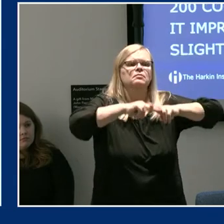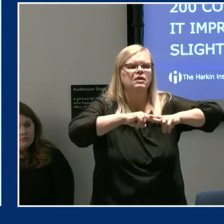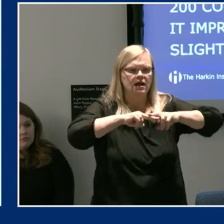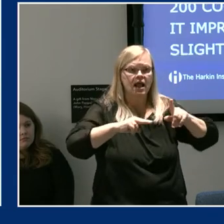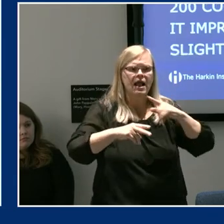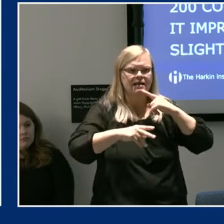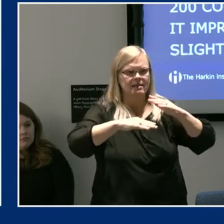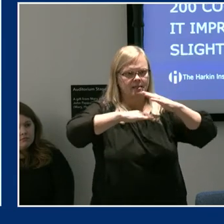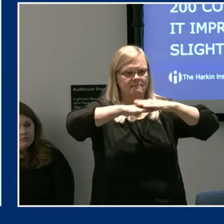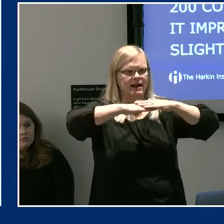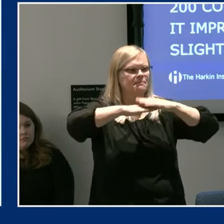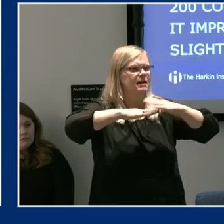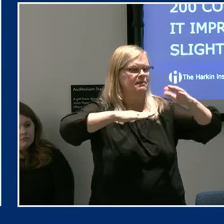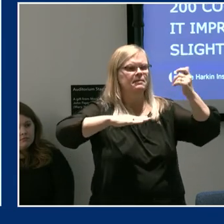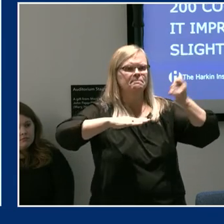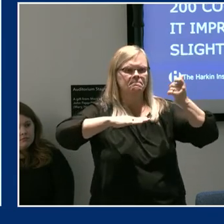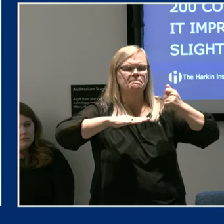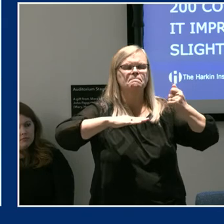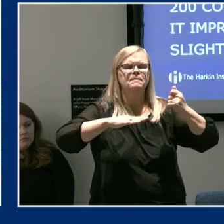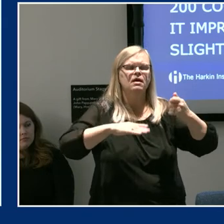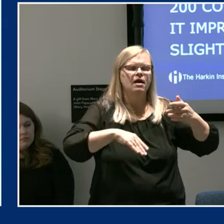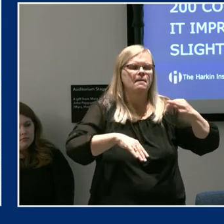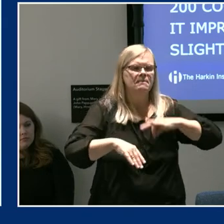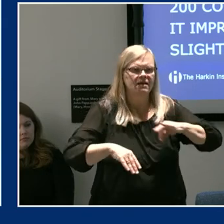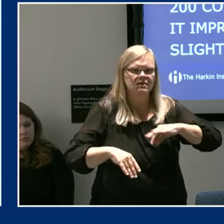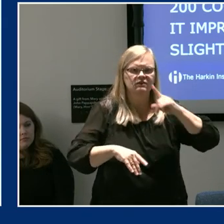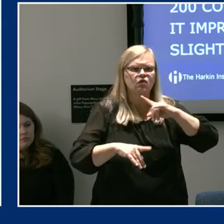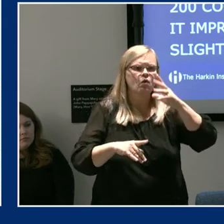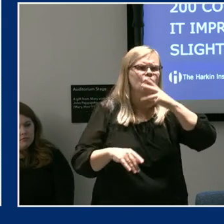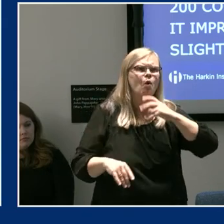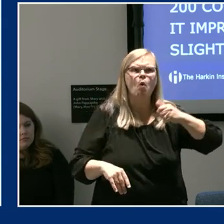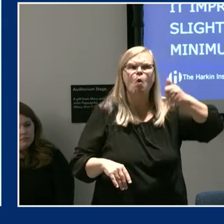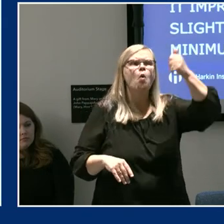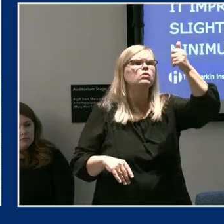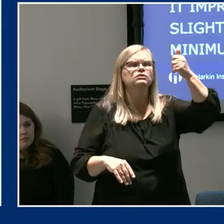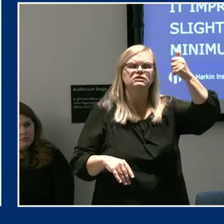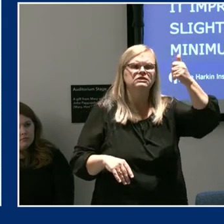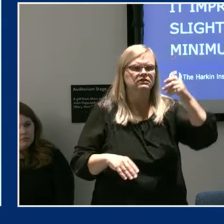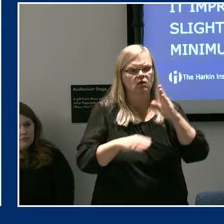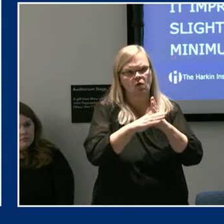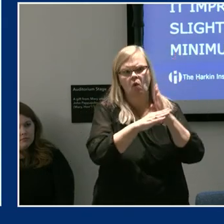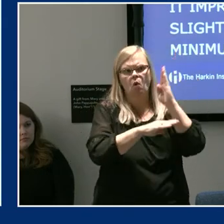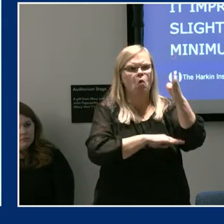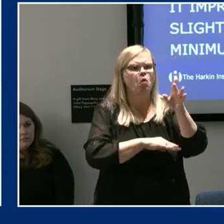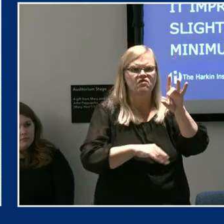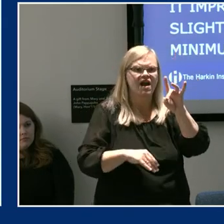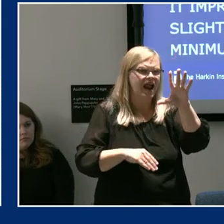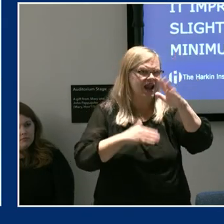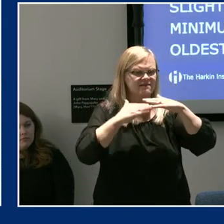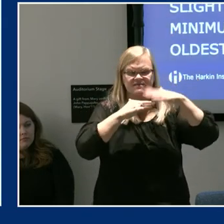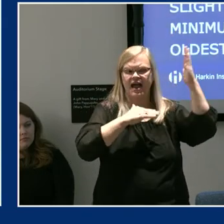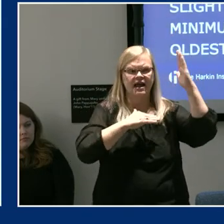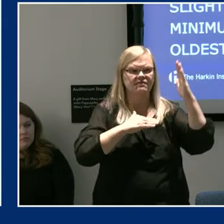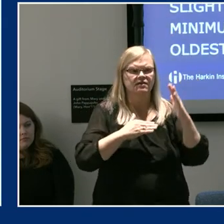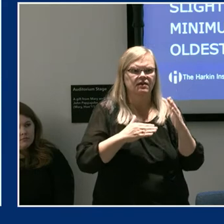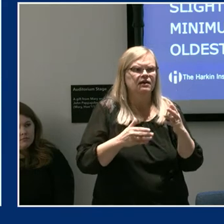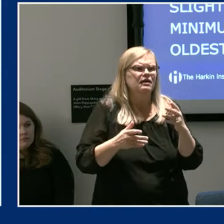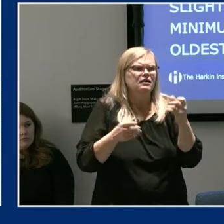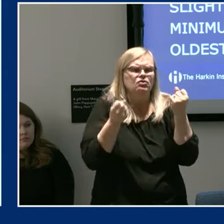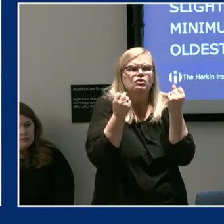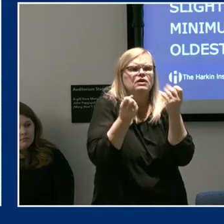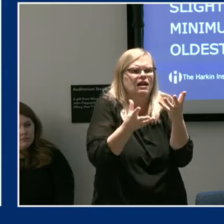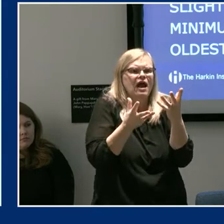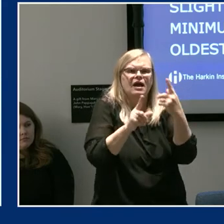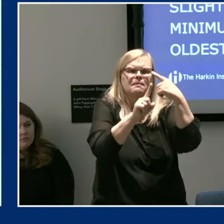benefit, improves benefits for the oldest of the old, those over 85, does a lot of